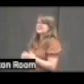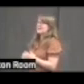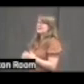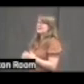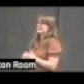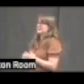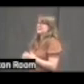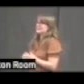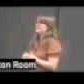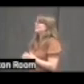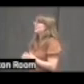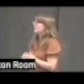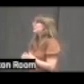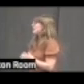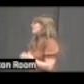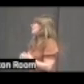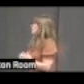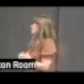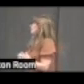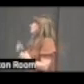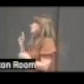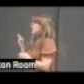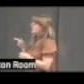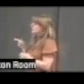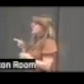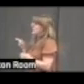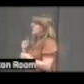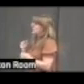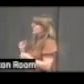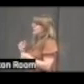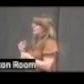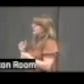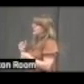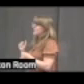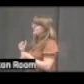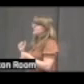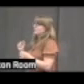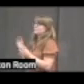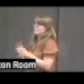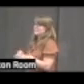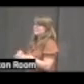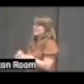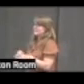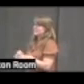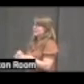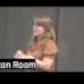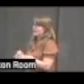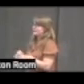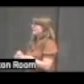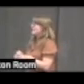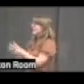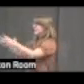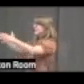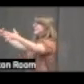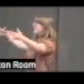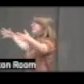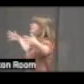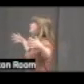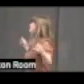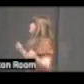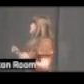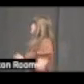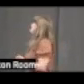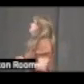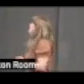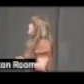lucky color in China. So I would come home. She actually would cause traffic jams where the police had to be called because they would go into